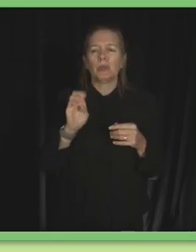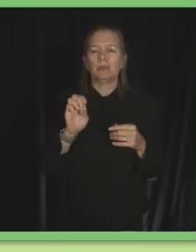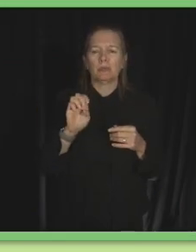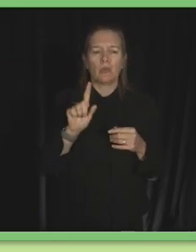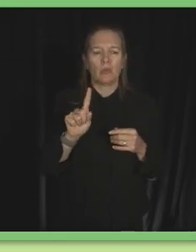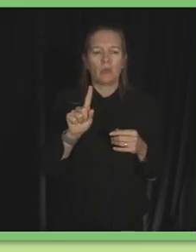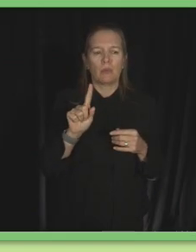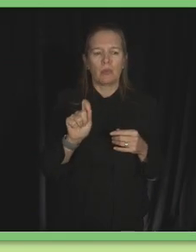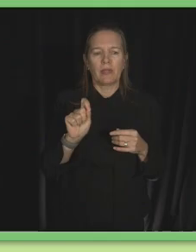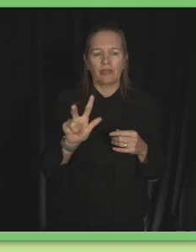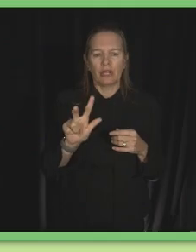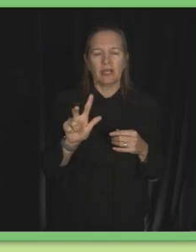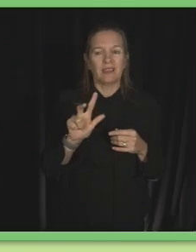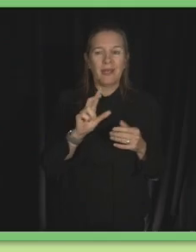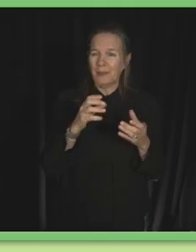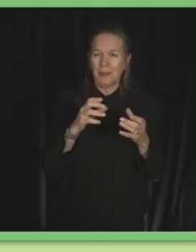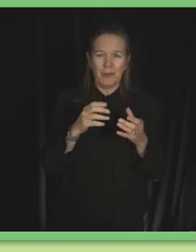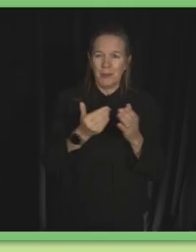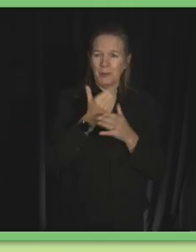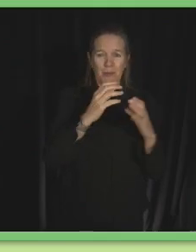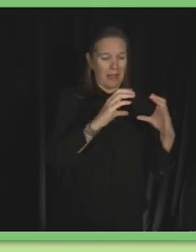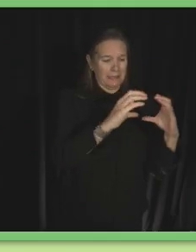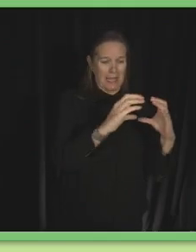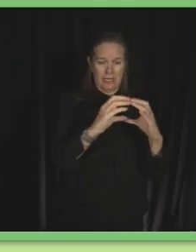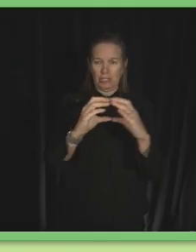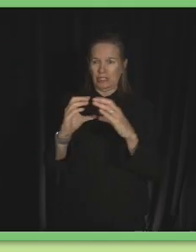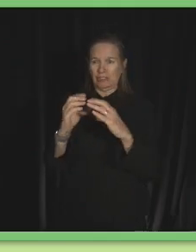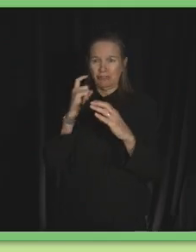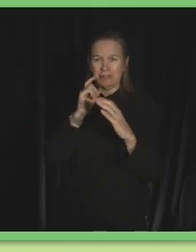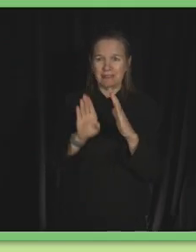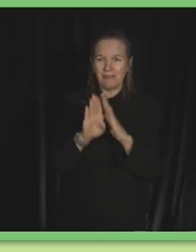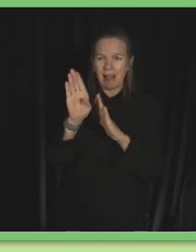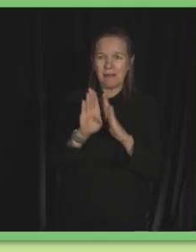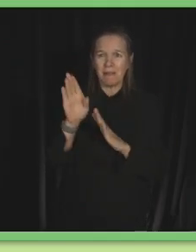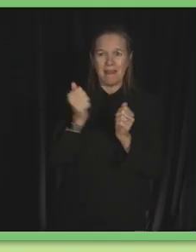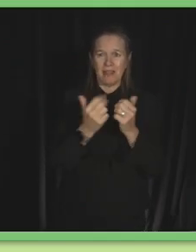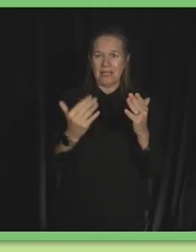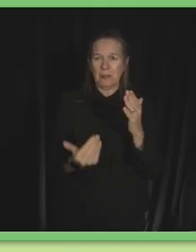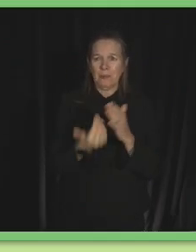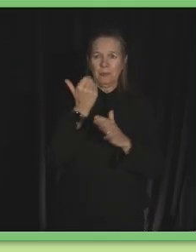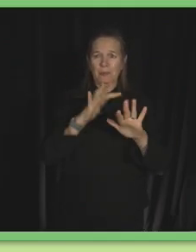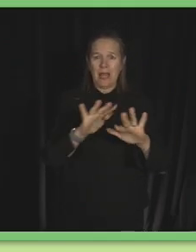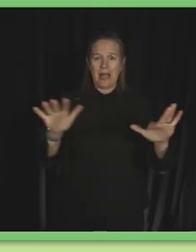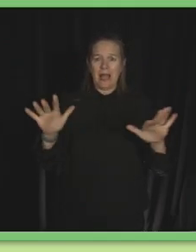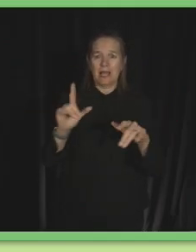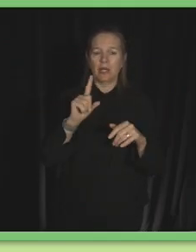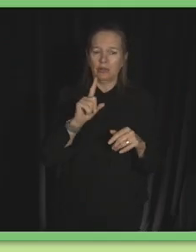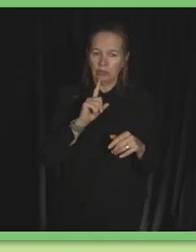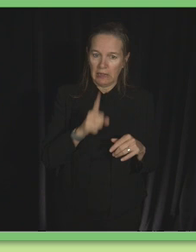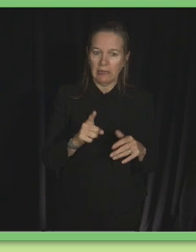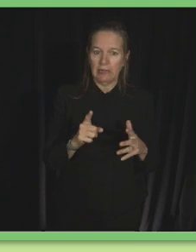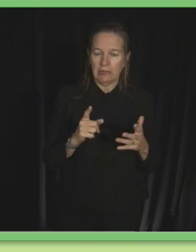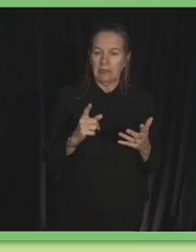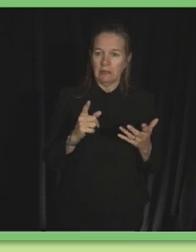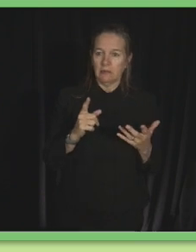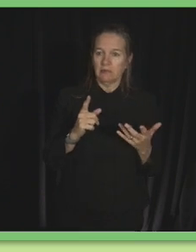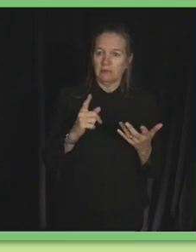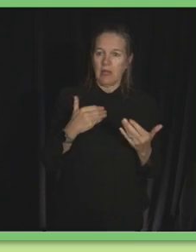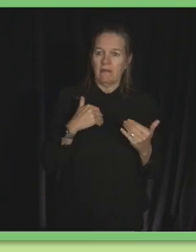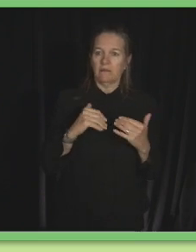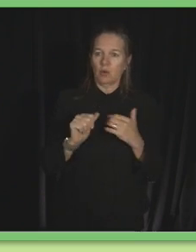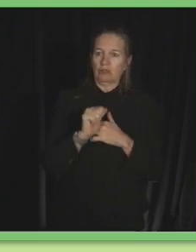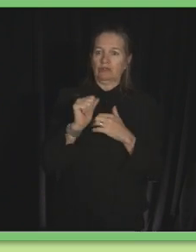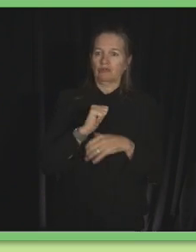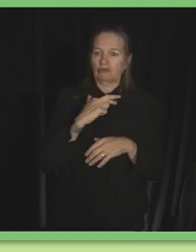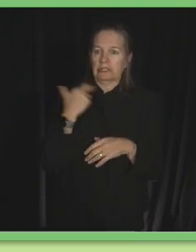new, Kubernetes was even newer, and everything carried real risk. At the time, we were looking for a new control plane